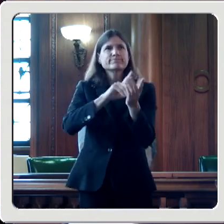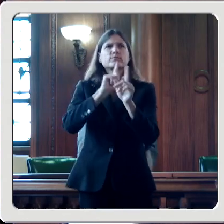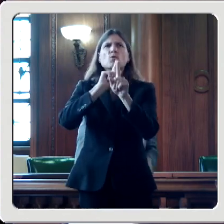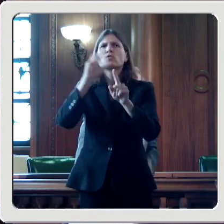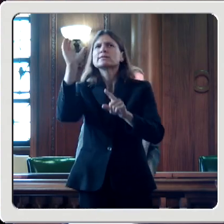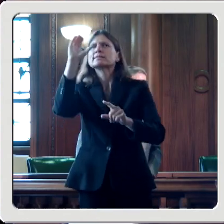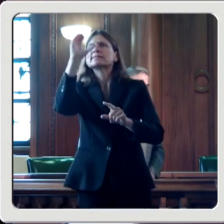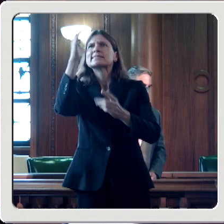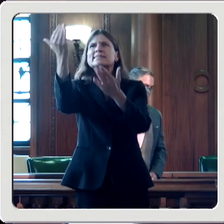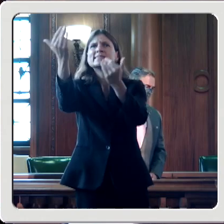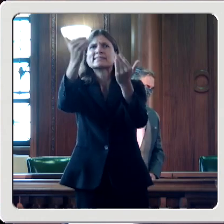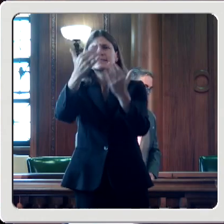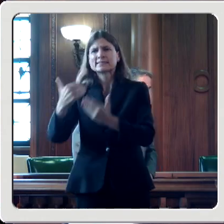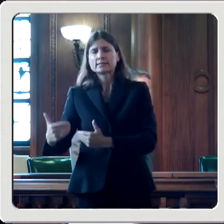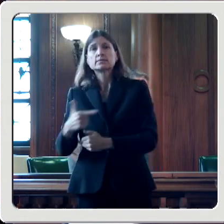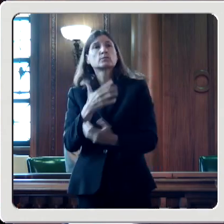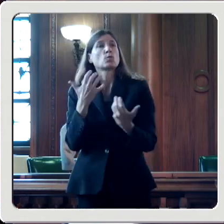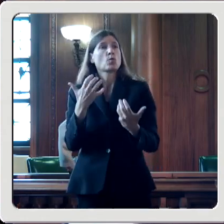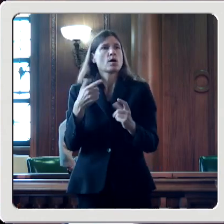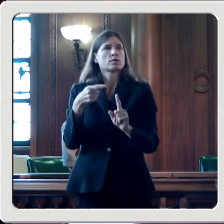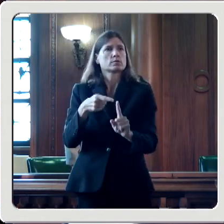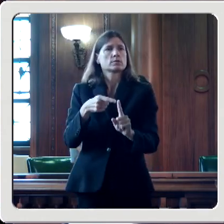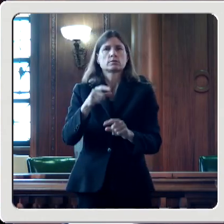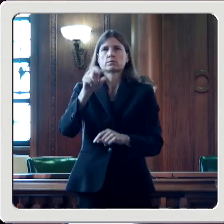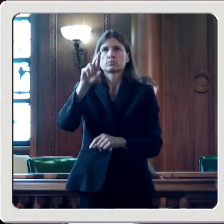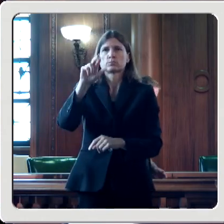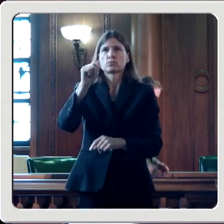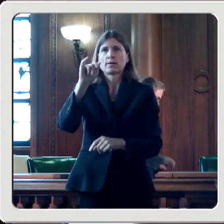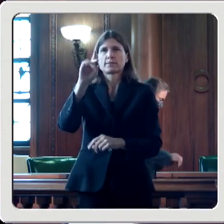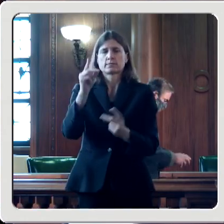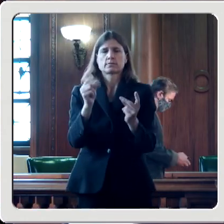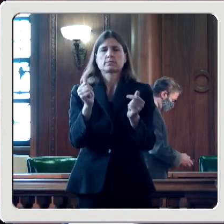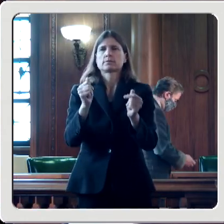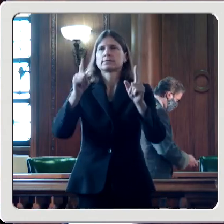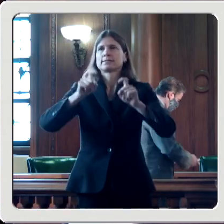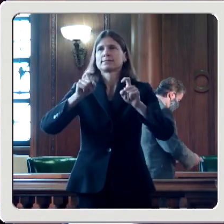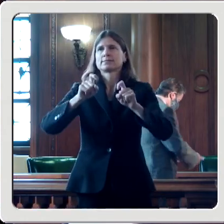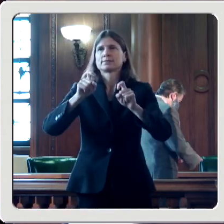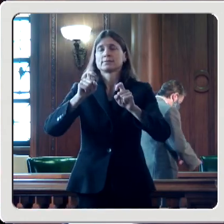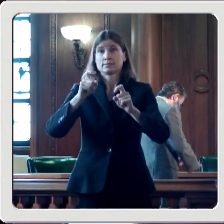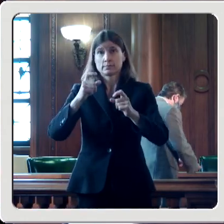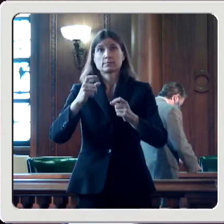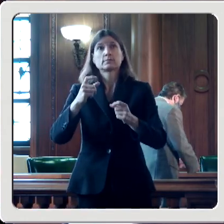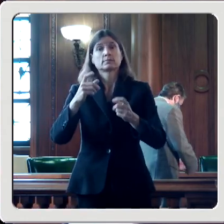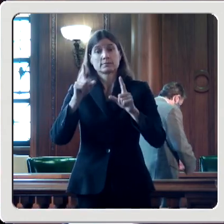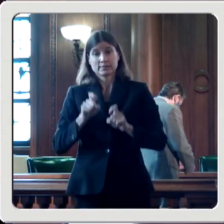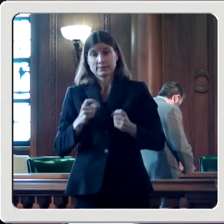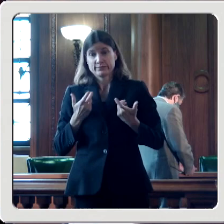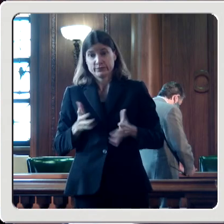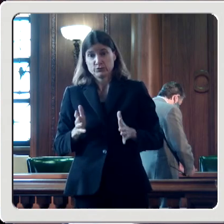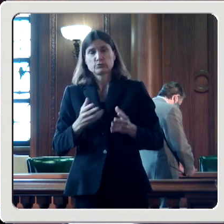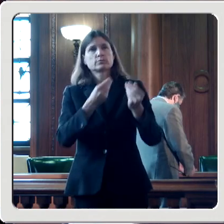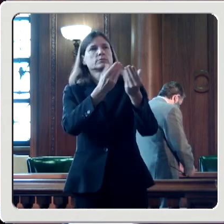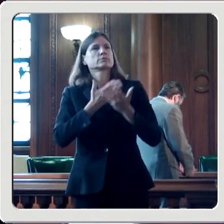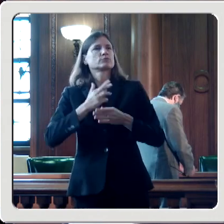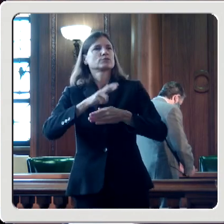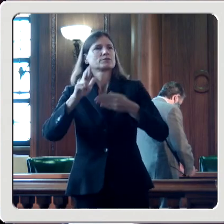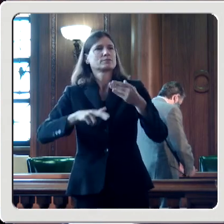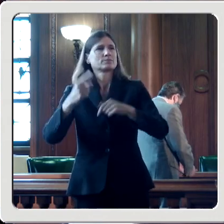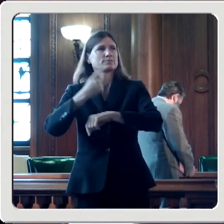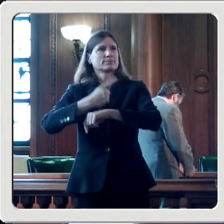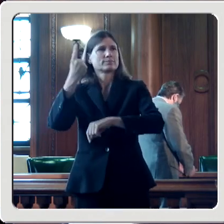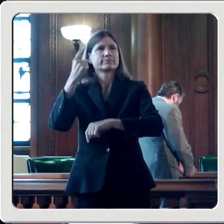at one of the 6 Bay State testing sites. We also are giving